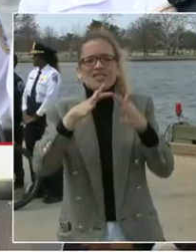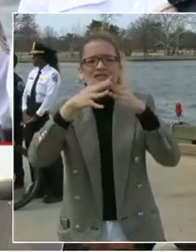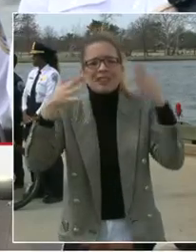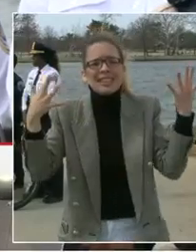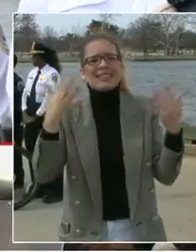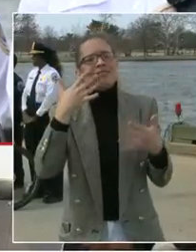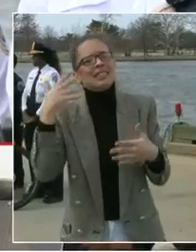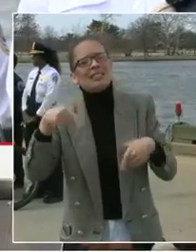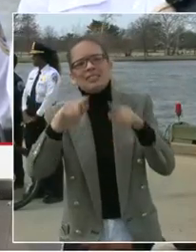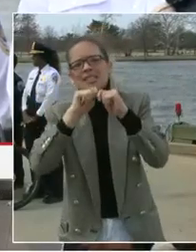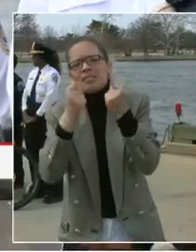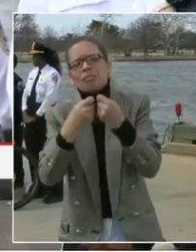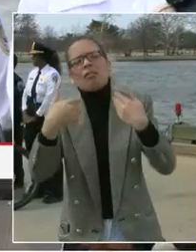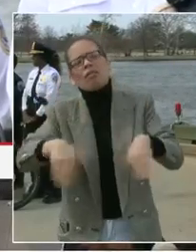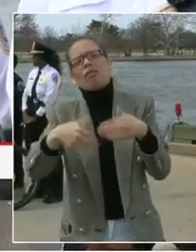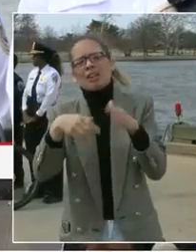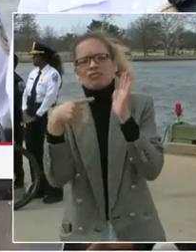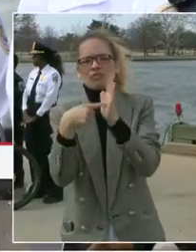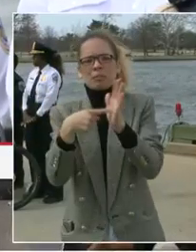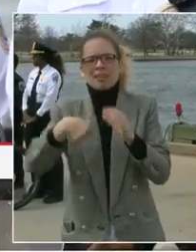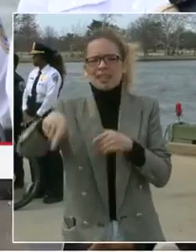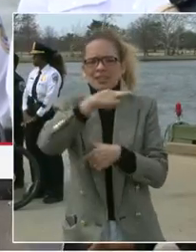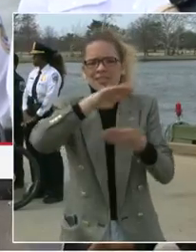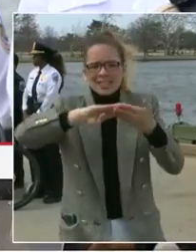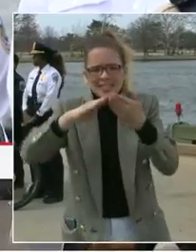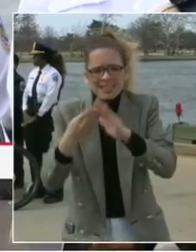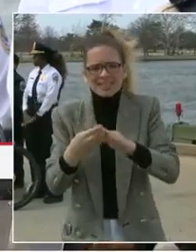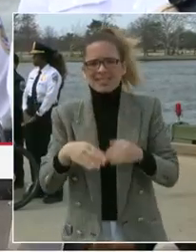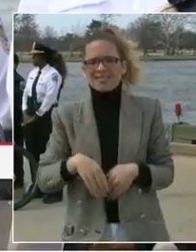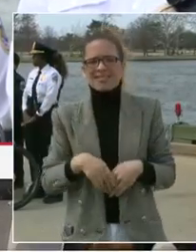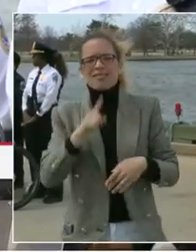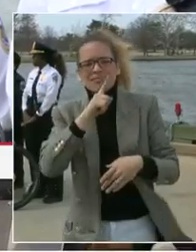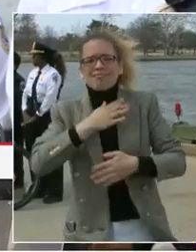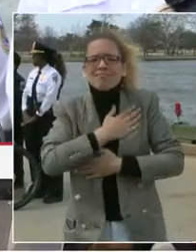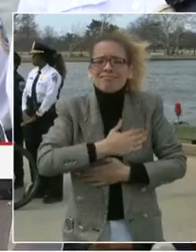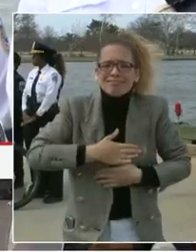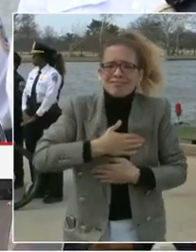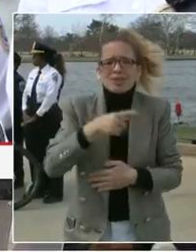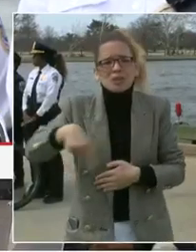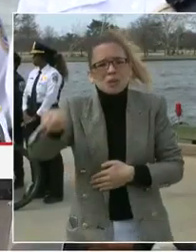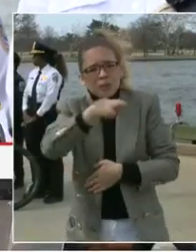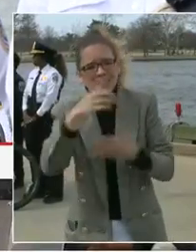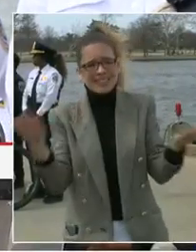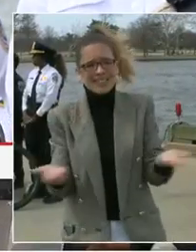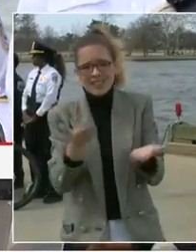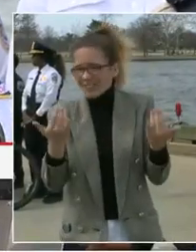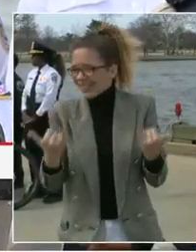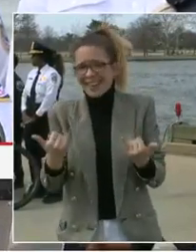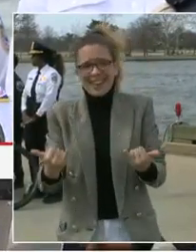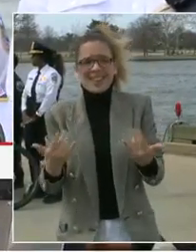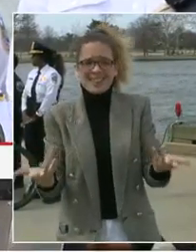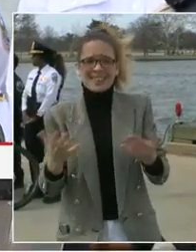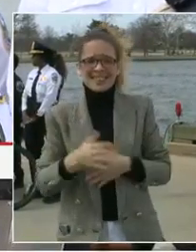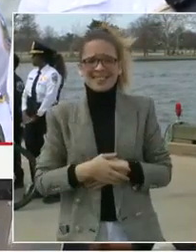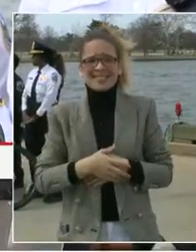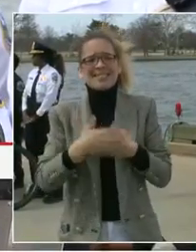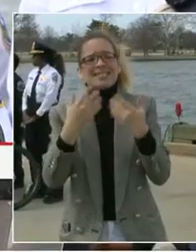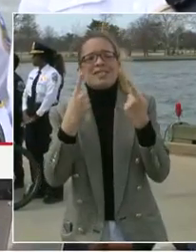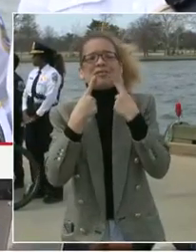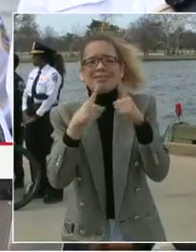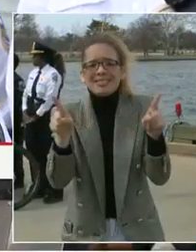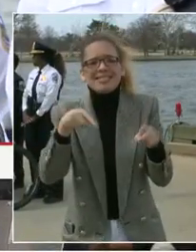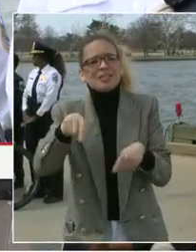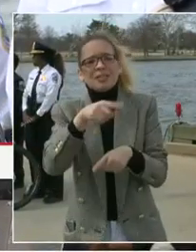our agency. We appreciate you being here as we announce this important initiative for our department, our city, and all women in law